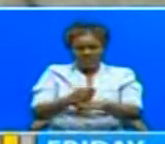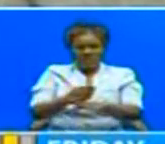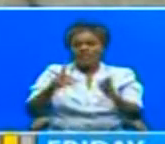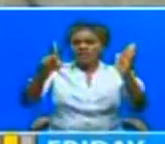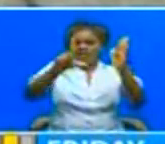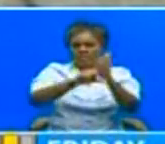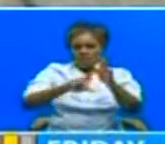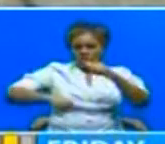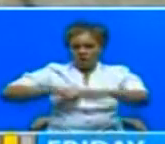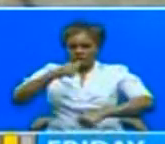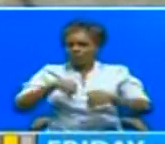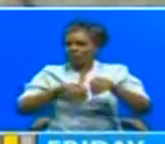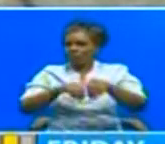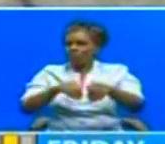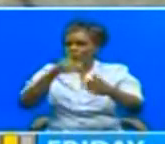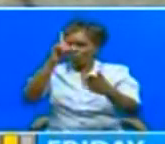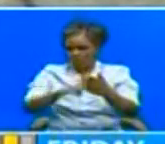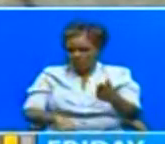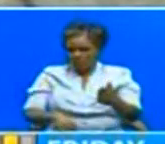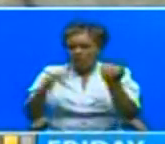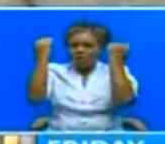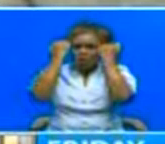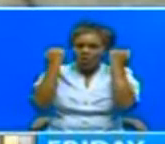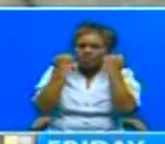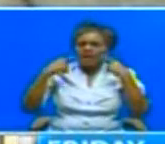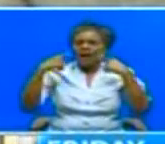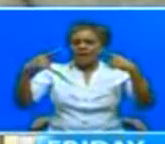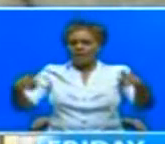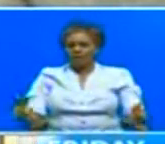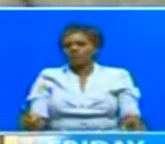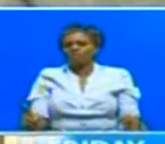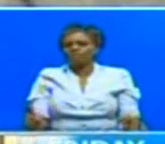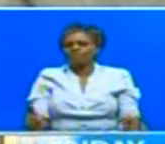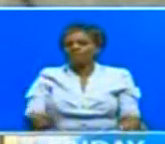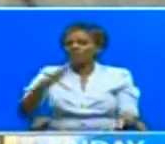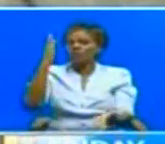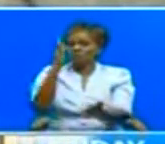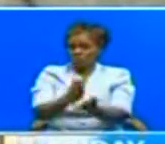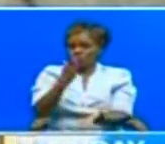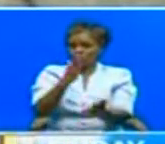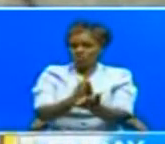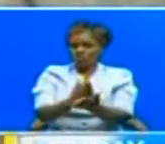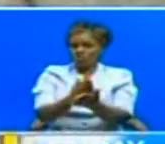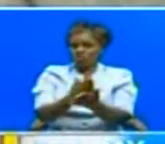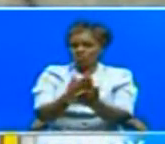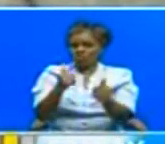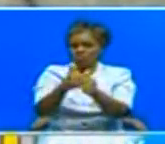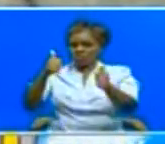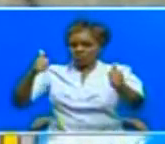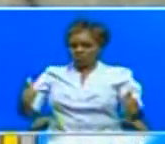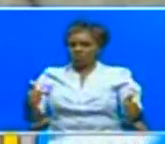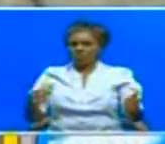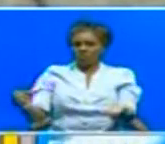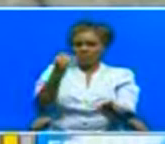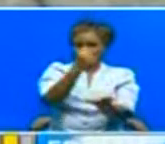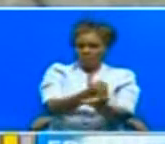be pursuing in court will be to get the court to declare that indeed the rejection of the nomination